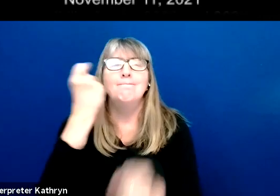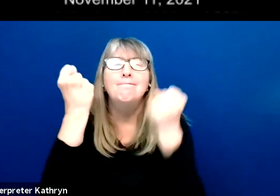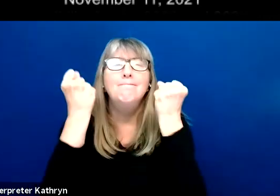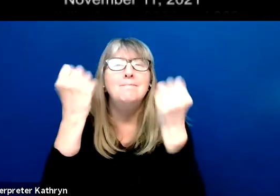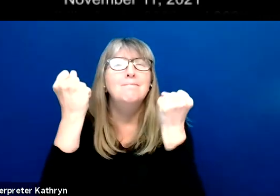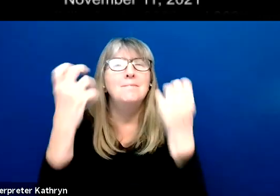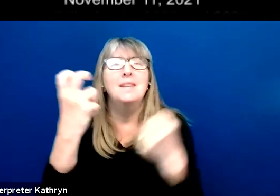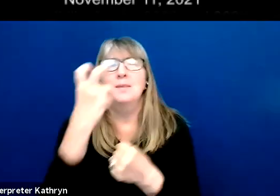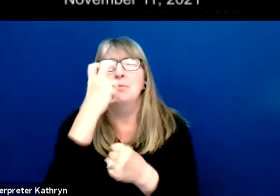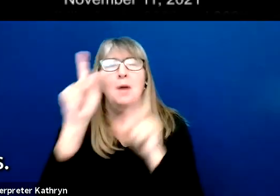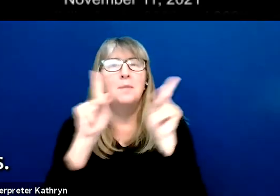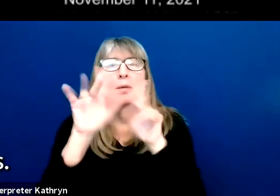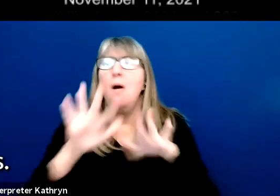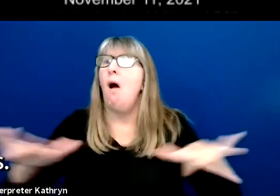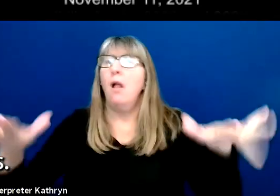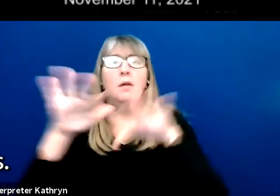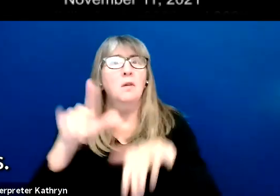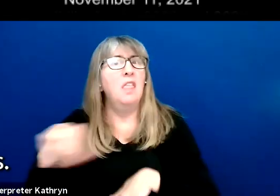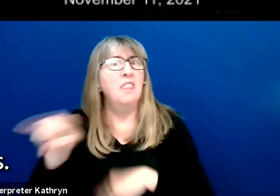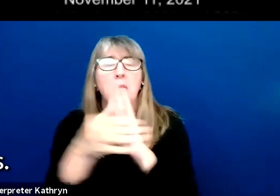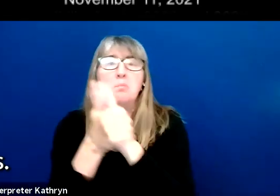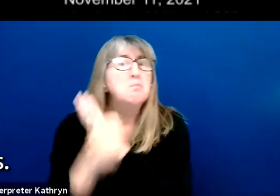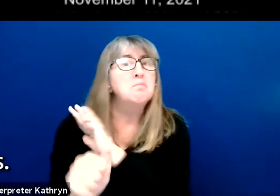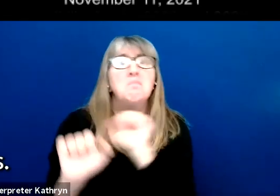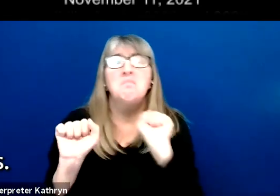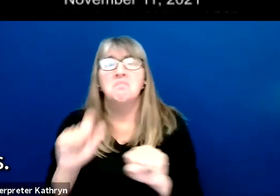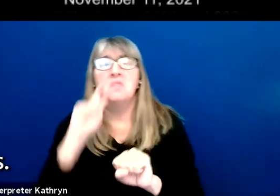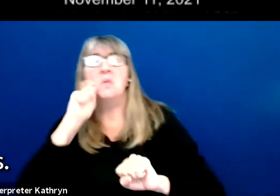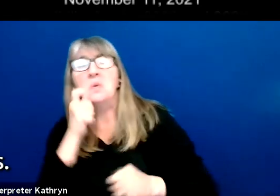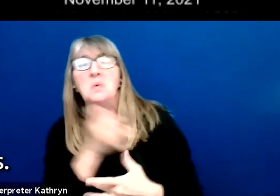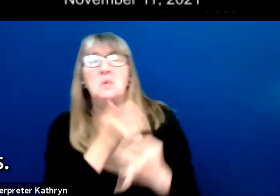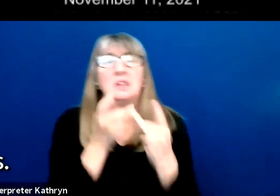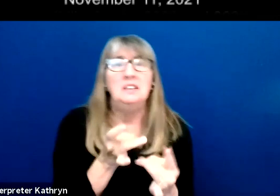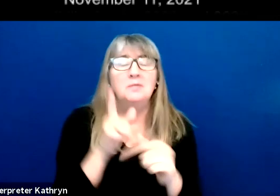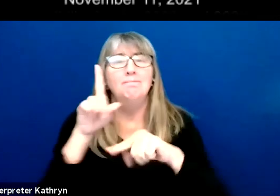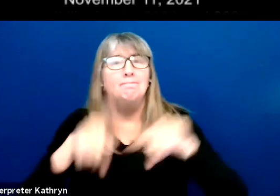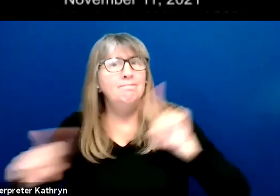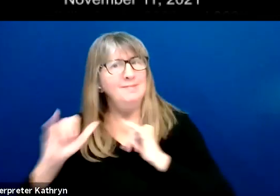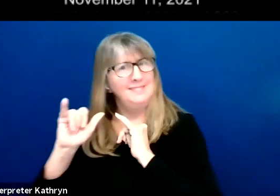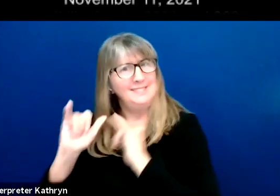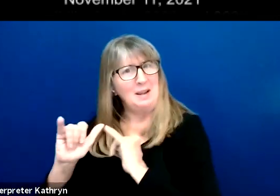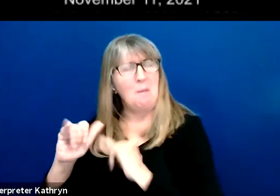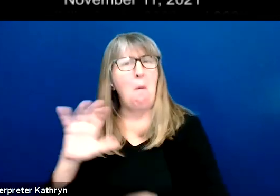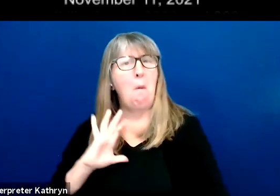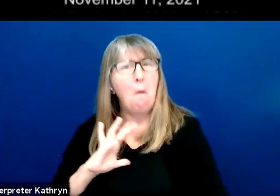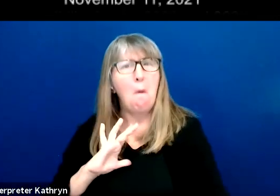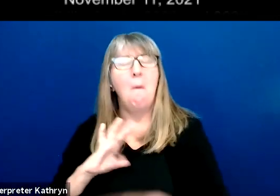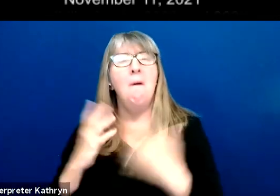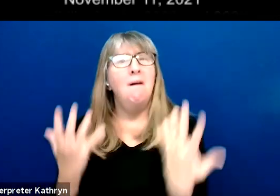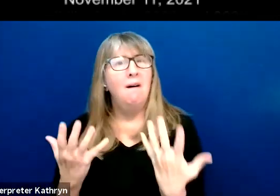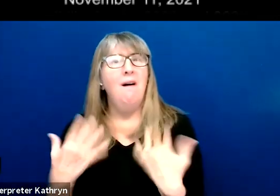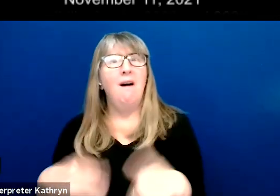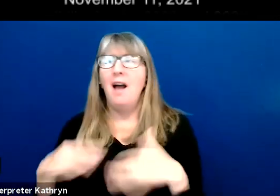were just as capable and just as cool and just as interested in things as I was, and that in fact it was cool